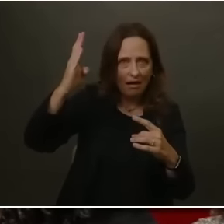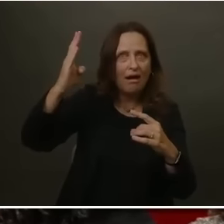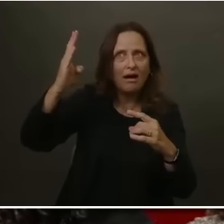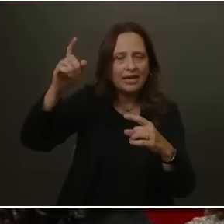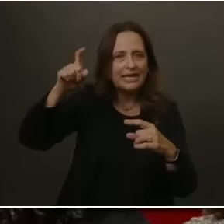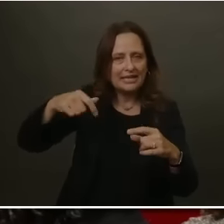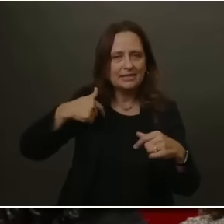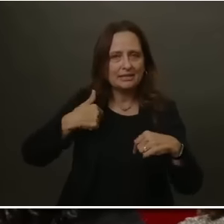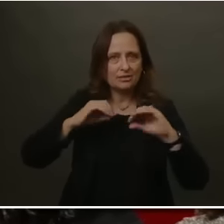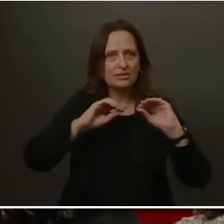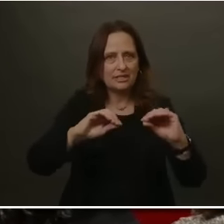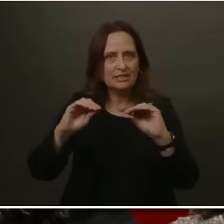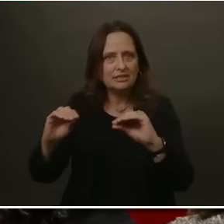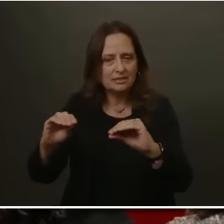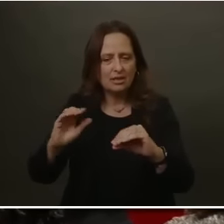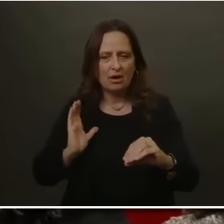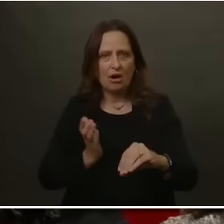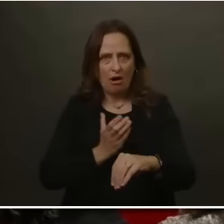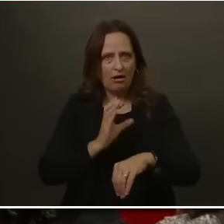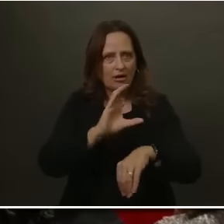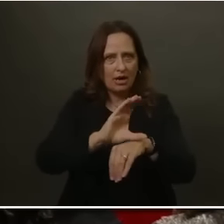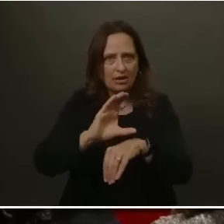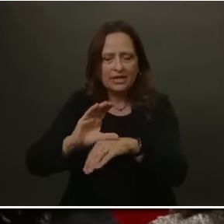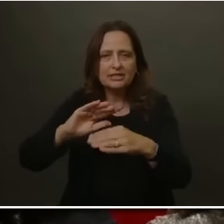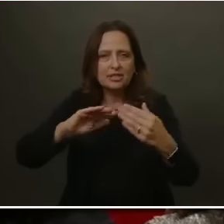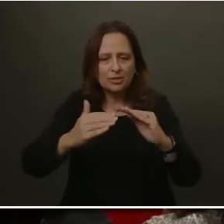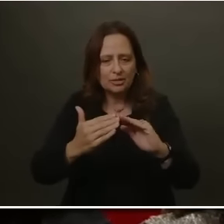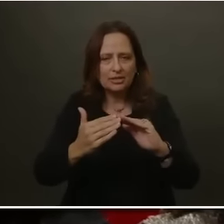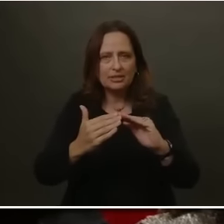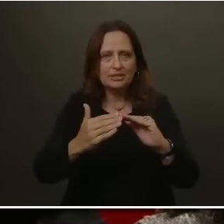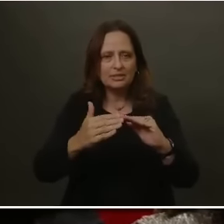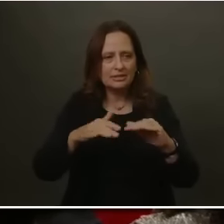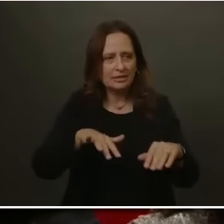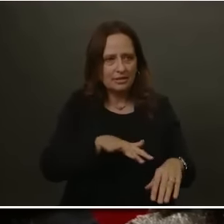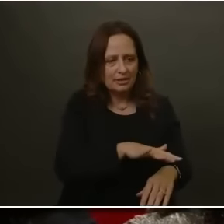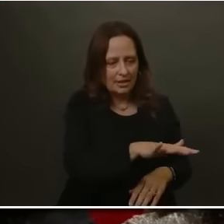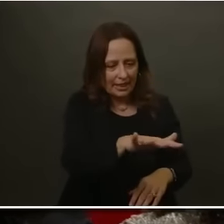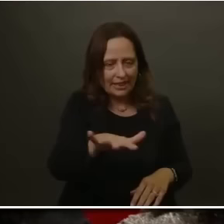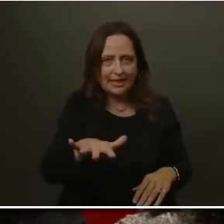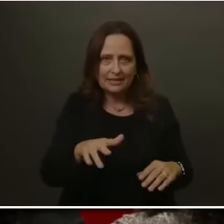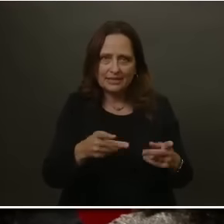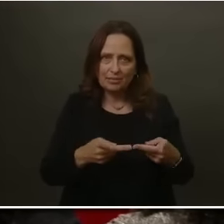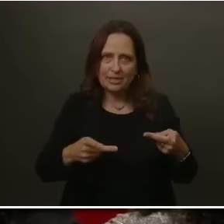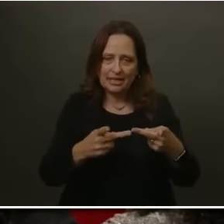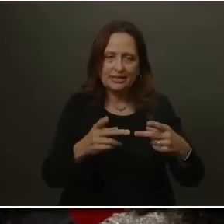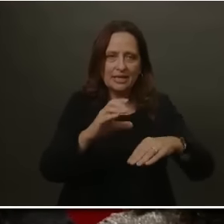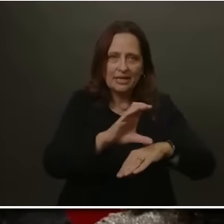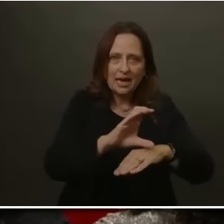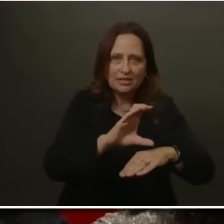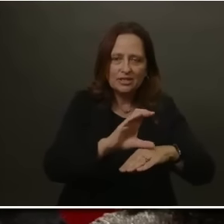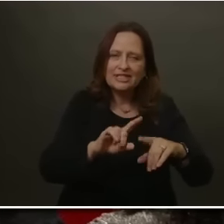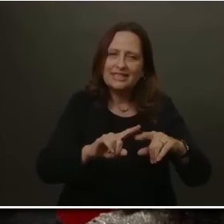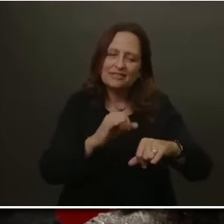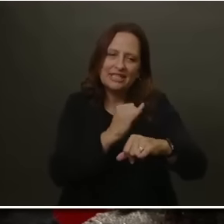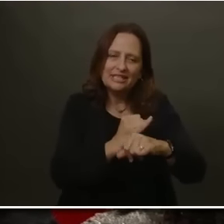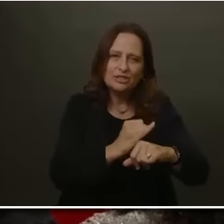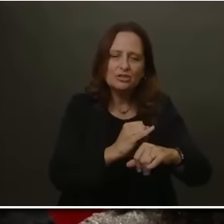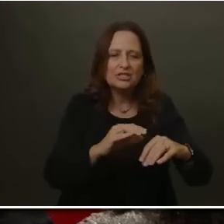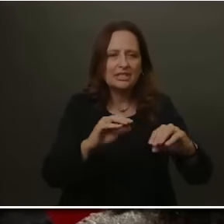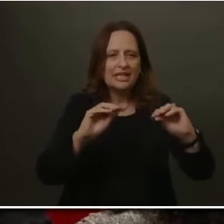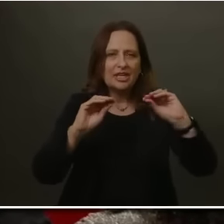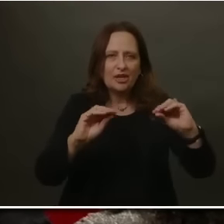and communities across our church. Because it is in these places, in the congregations, the institutions, and ministries we